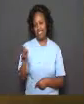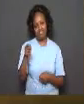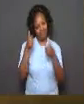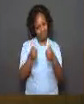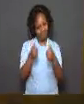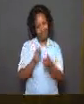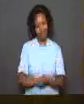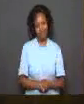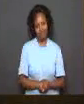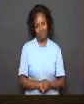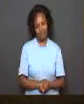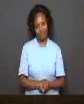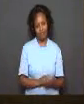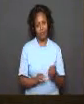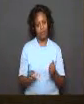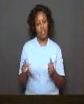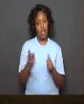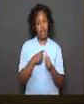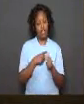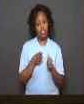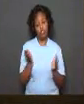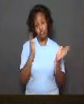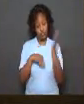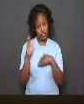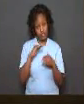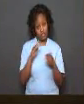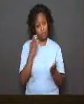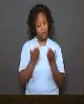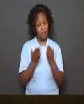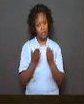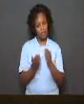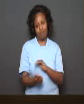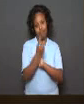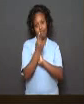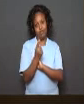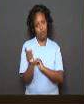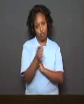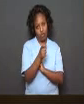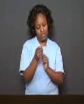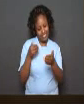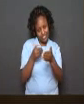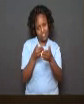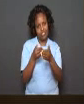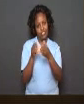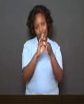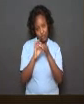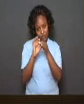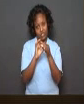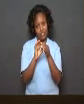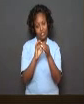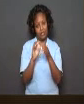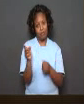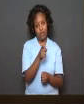excellent. One of the problems that might arise from a close